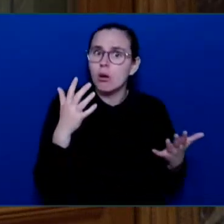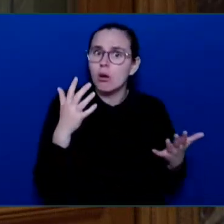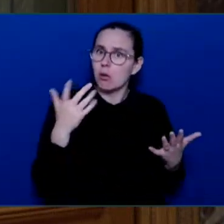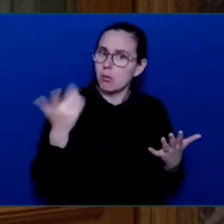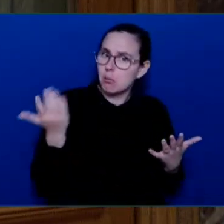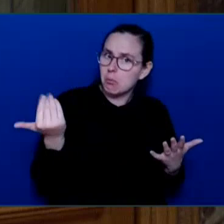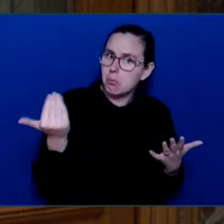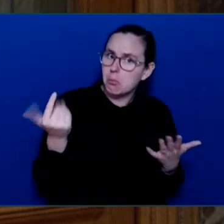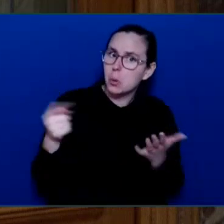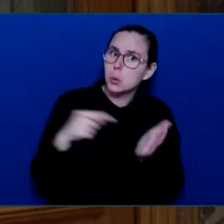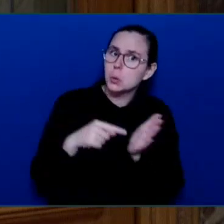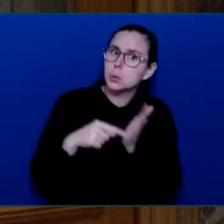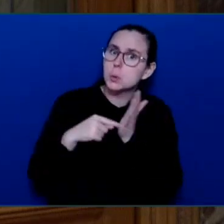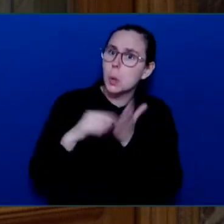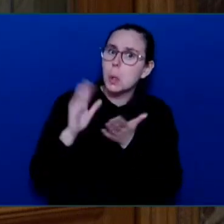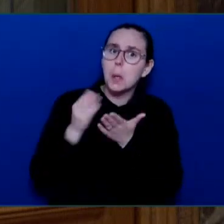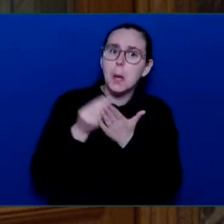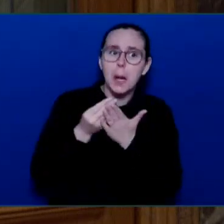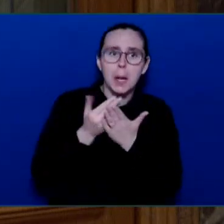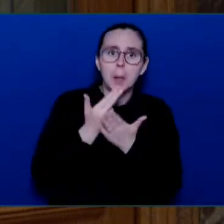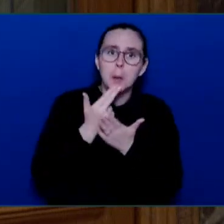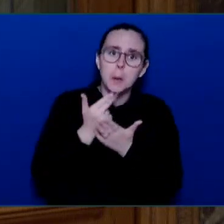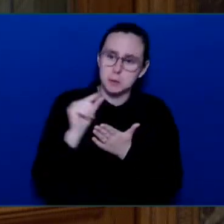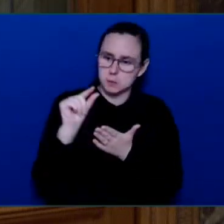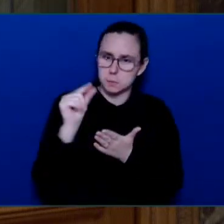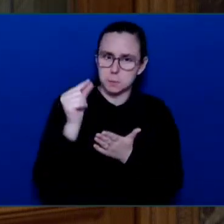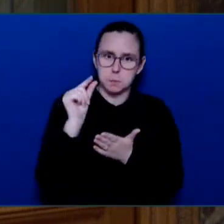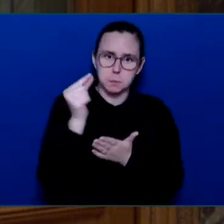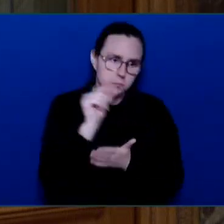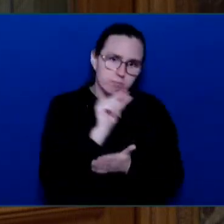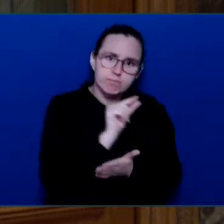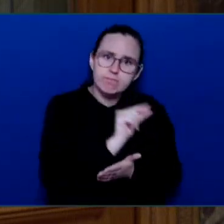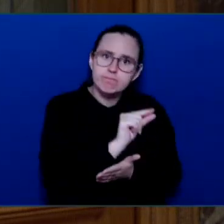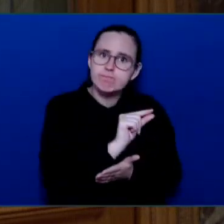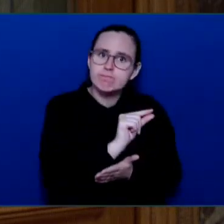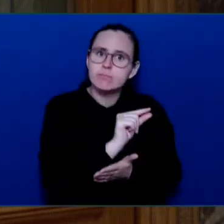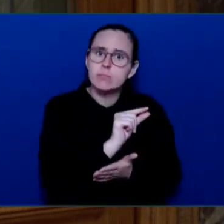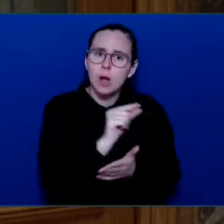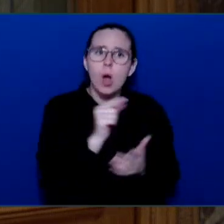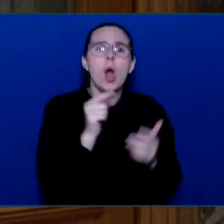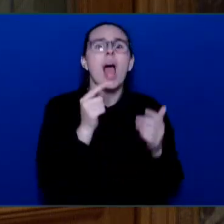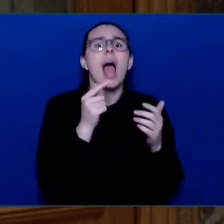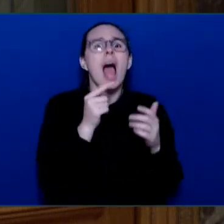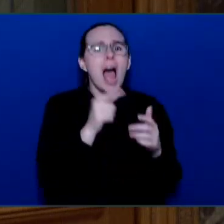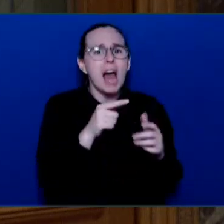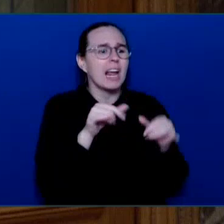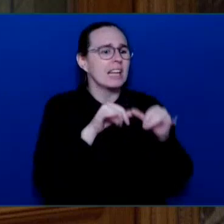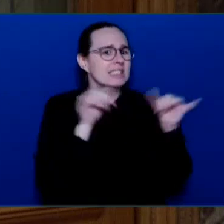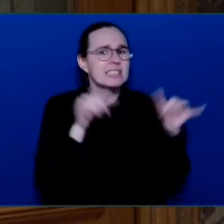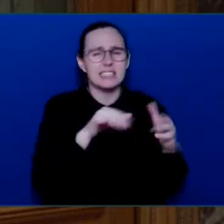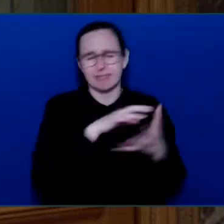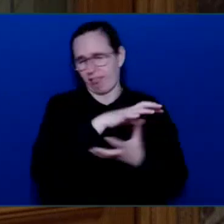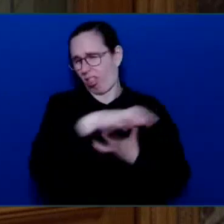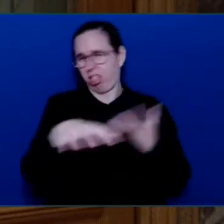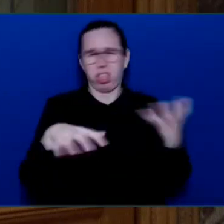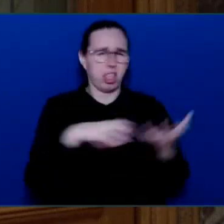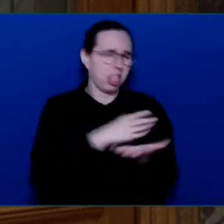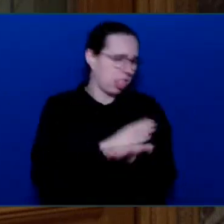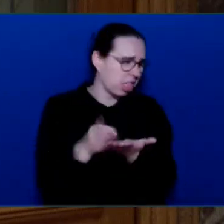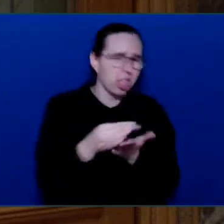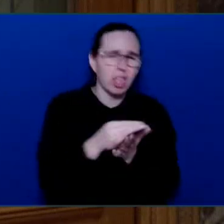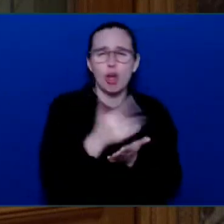under bureaucratic paperwork, no gold commander, no special investigators, no team of